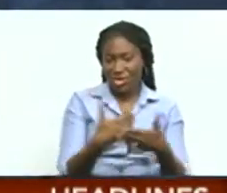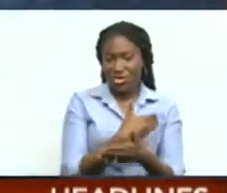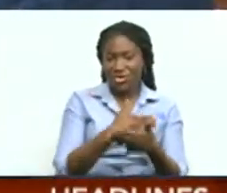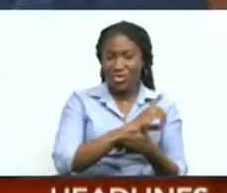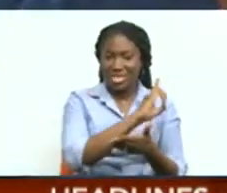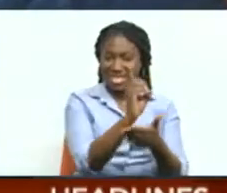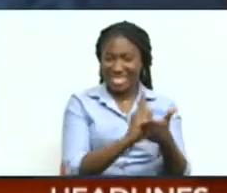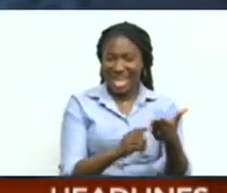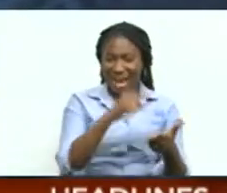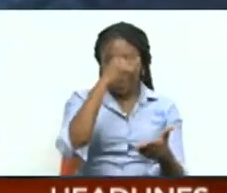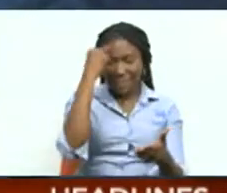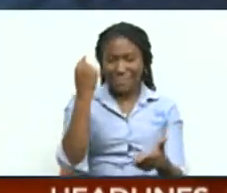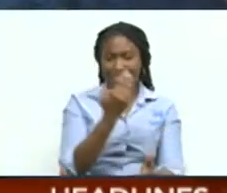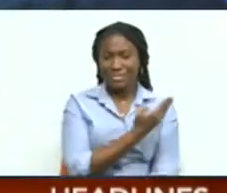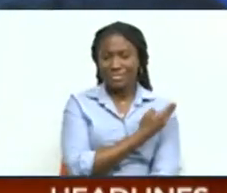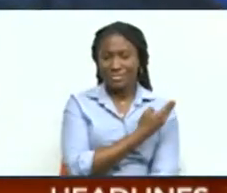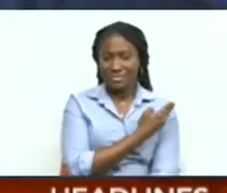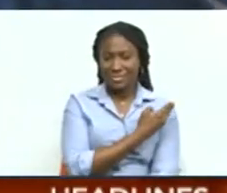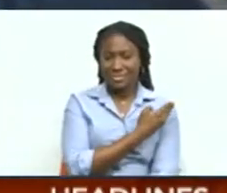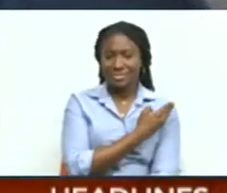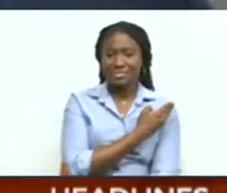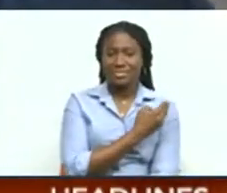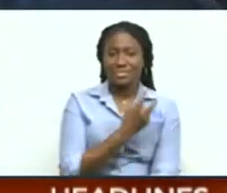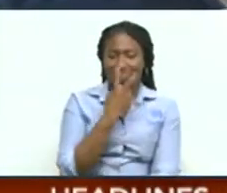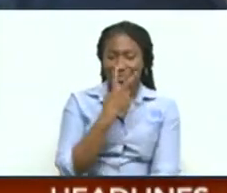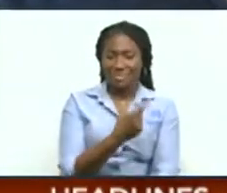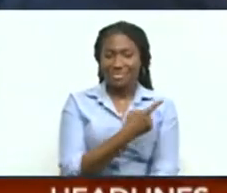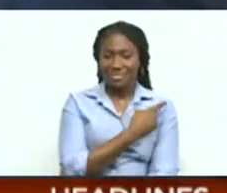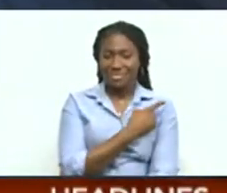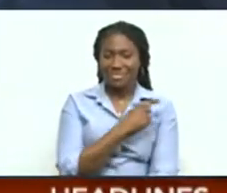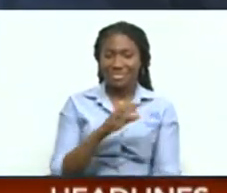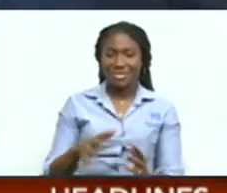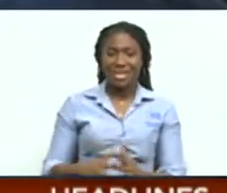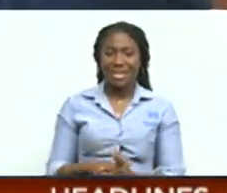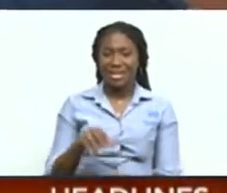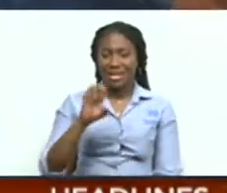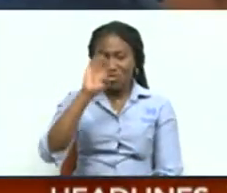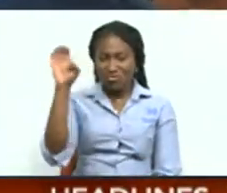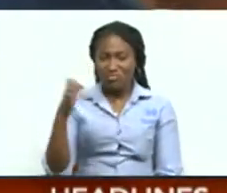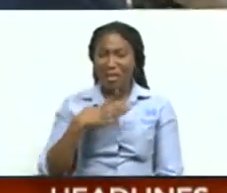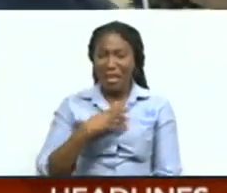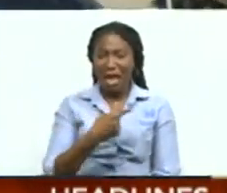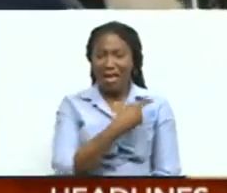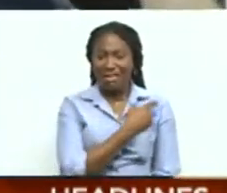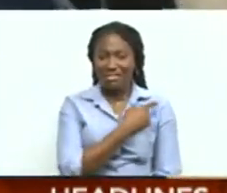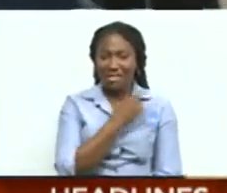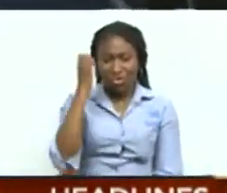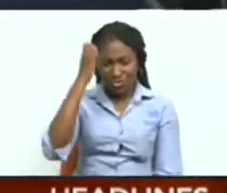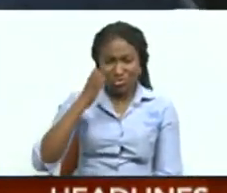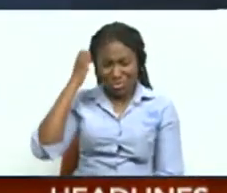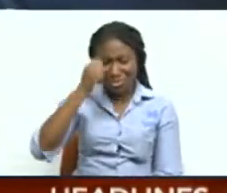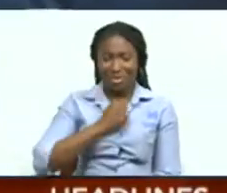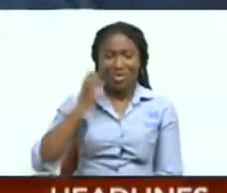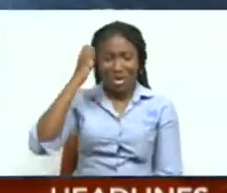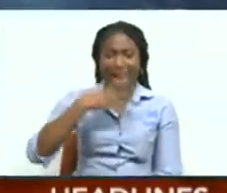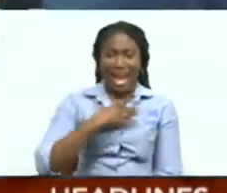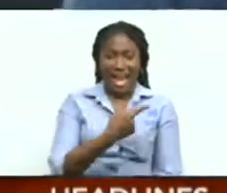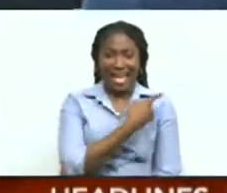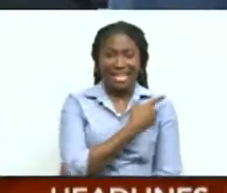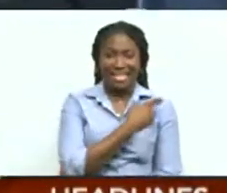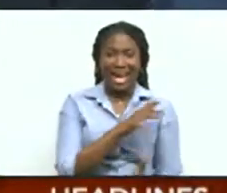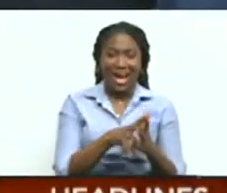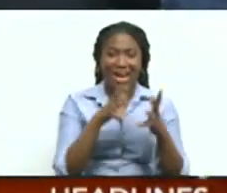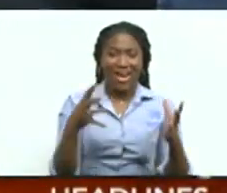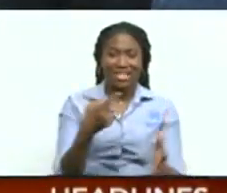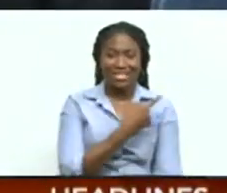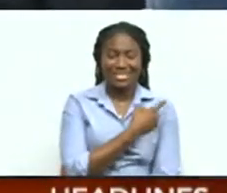black on black. The Europeans like this a lot, and it has these designs with the threadwork, I think. A new design, and it also